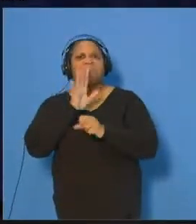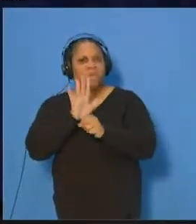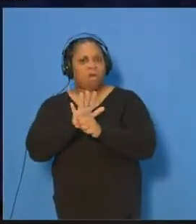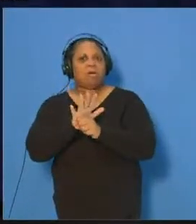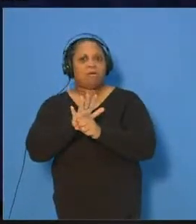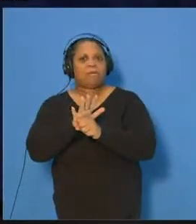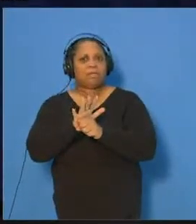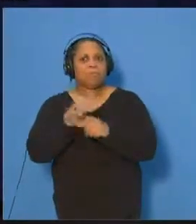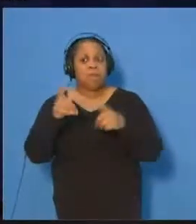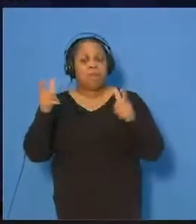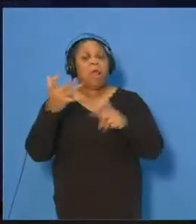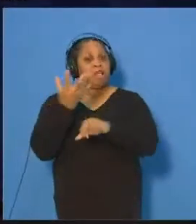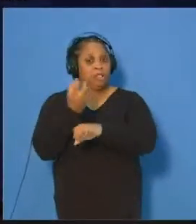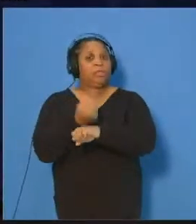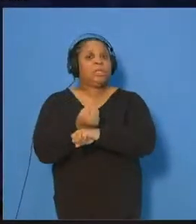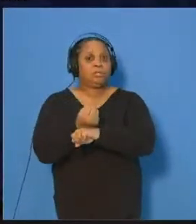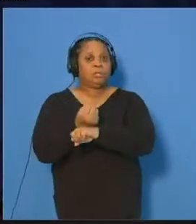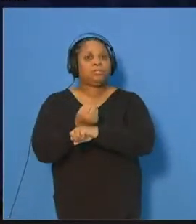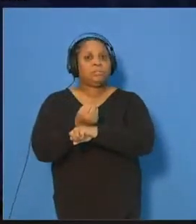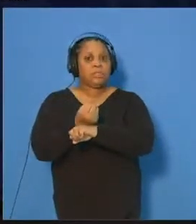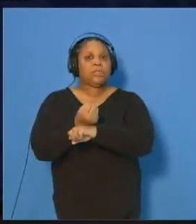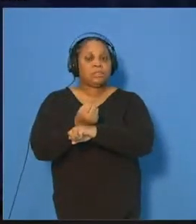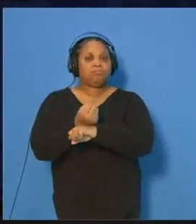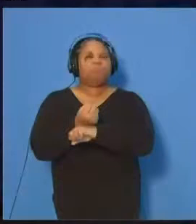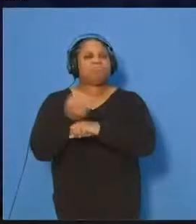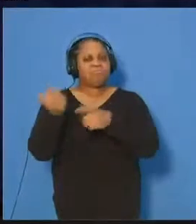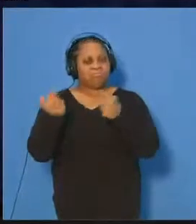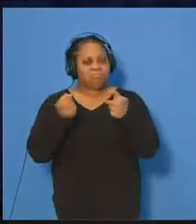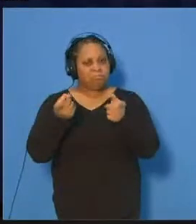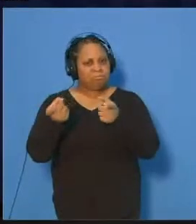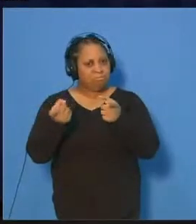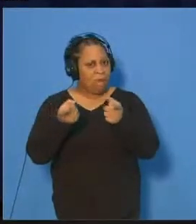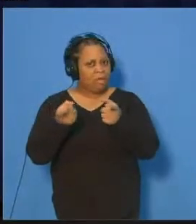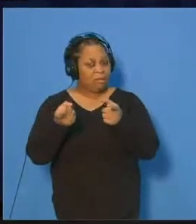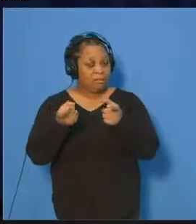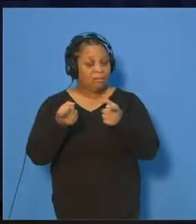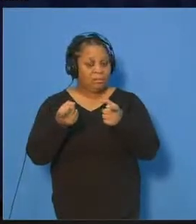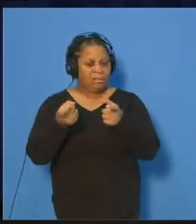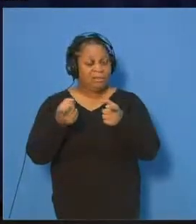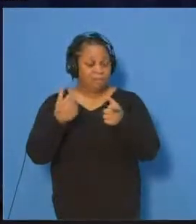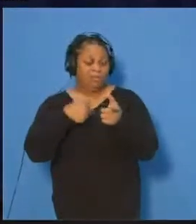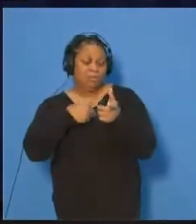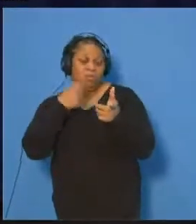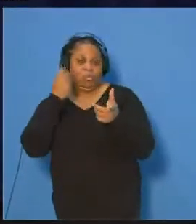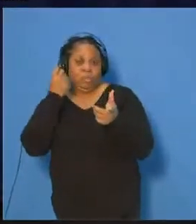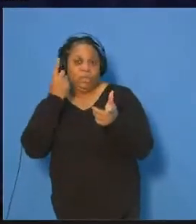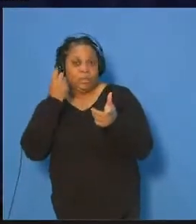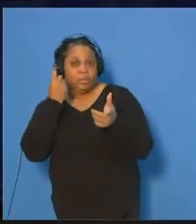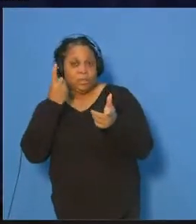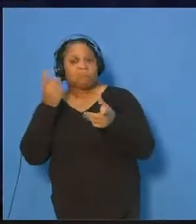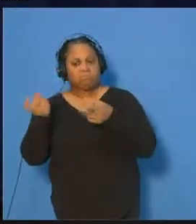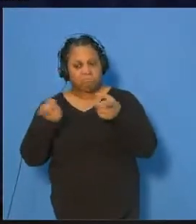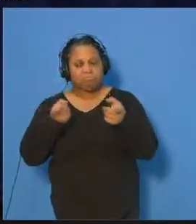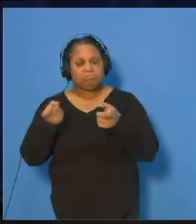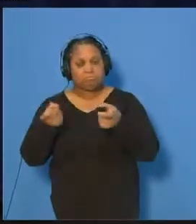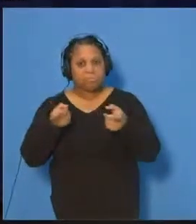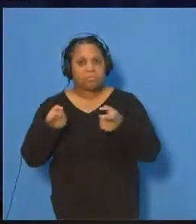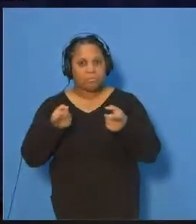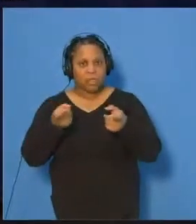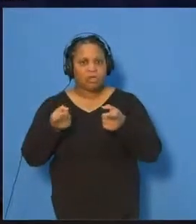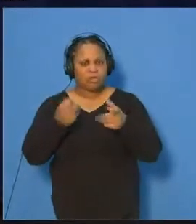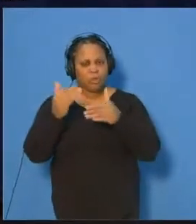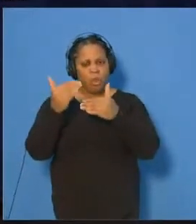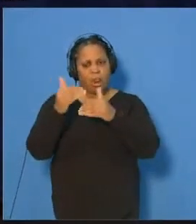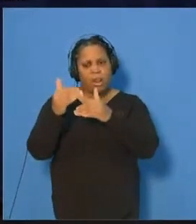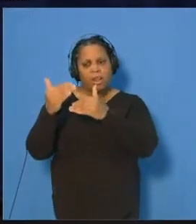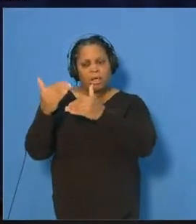that by and large, the shelter in place has managed to, as far as we can tell, control this, whatever